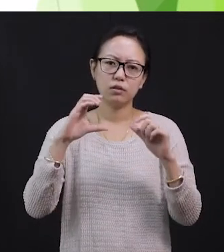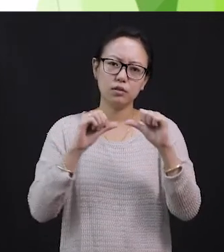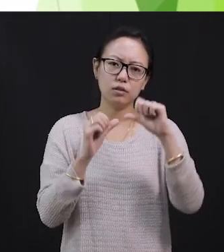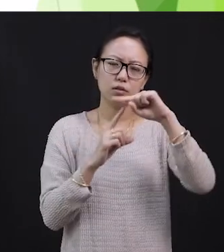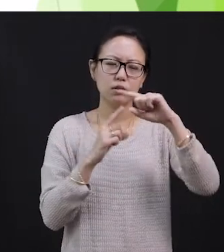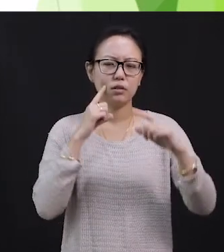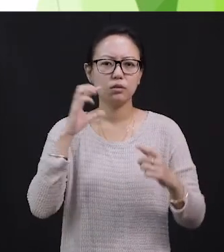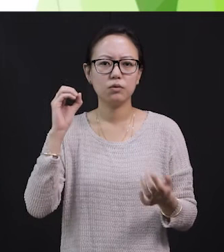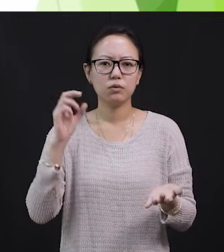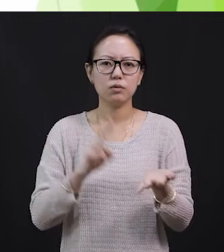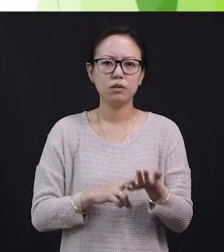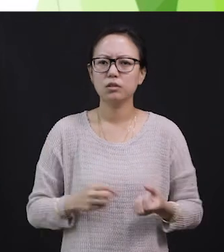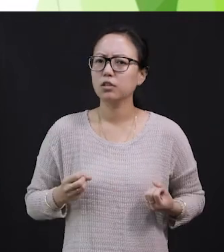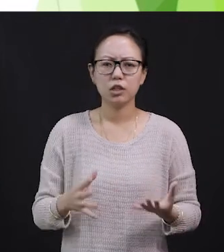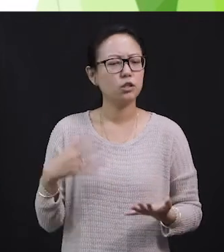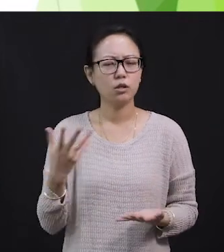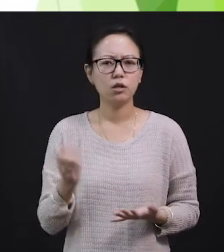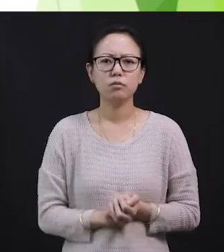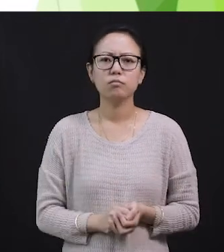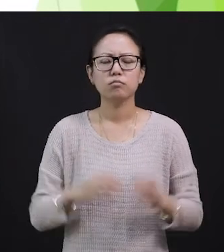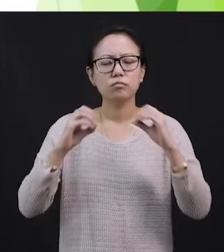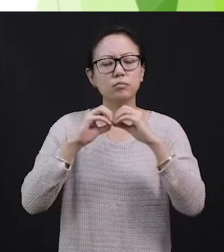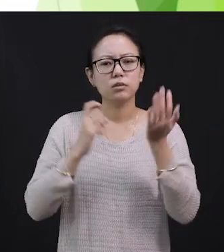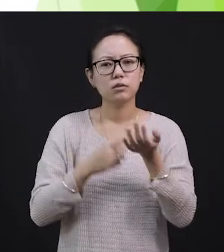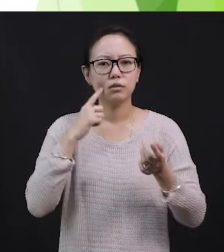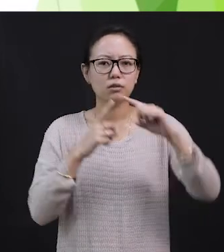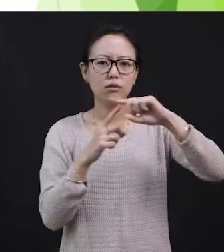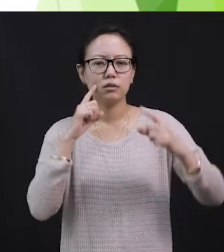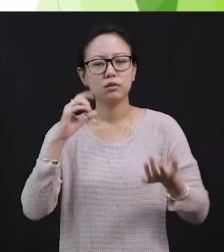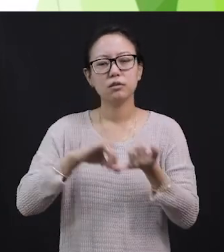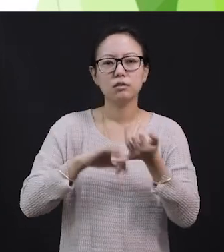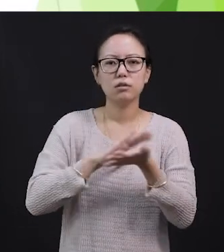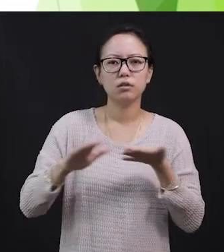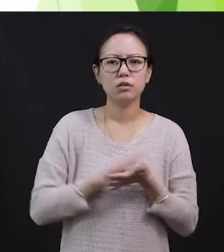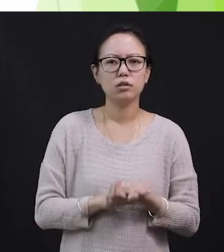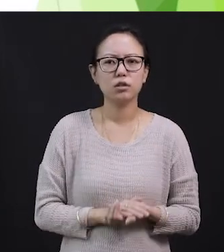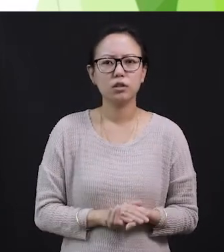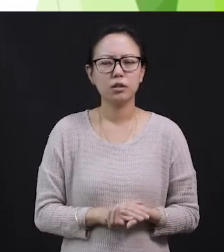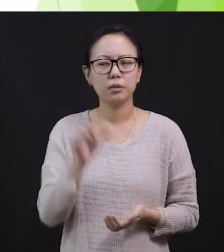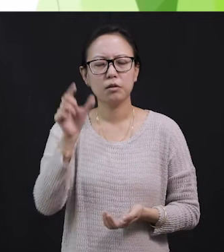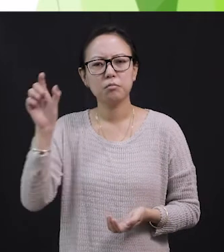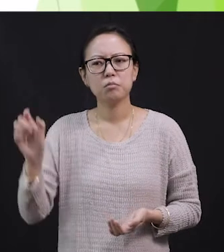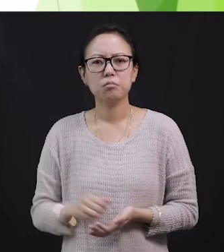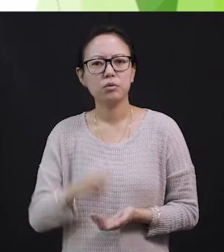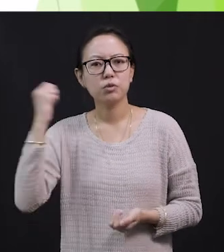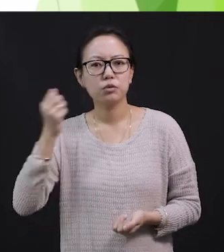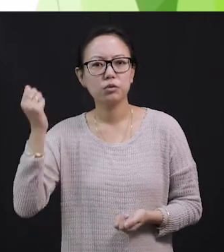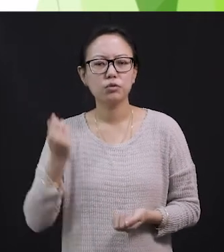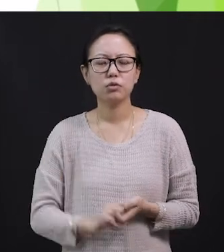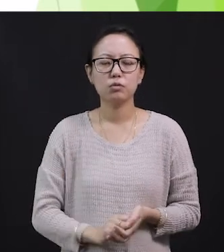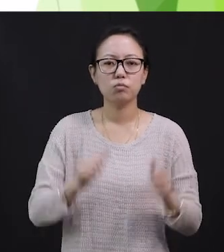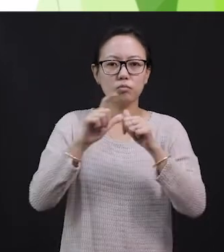to inculcate British values and to impart the English education. But somewhere down the